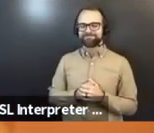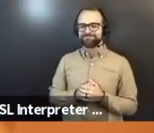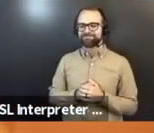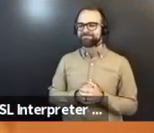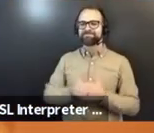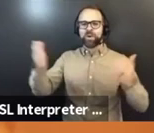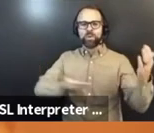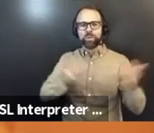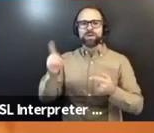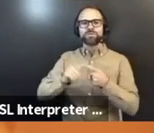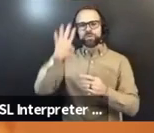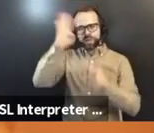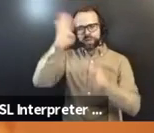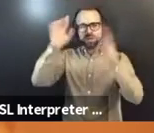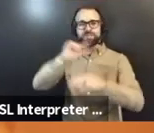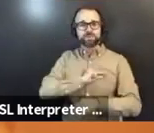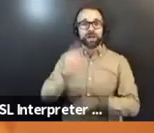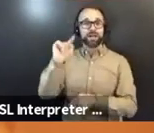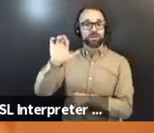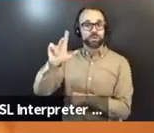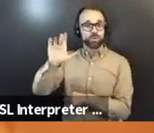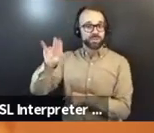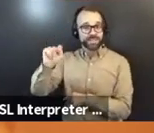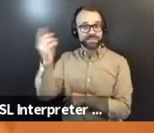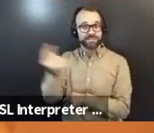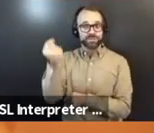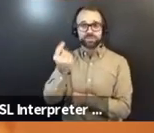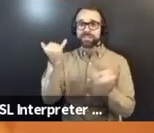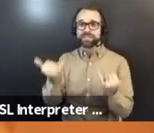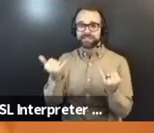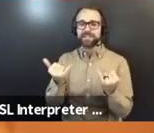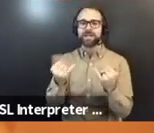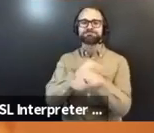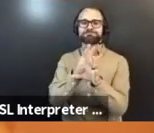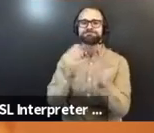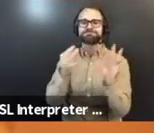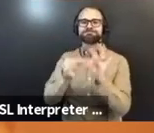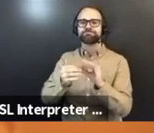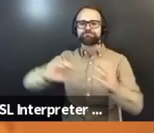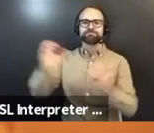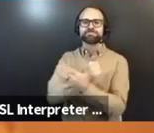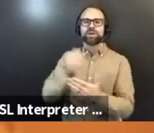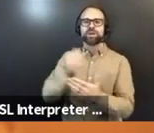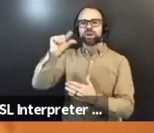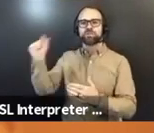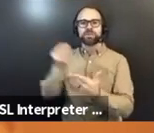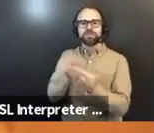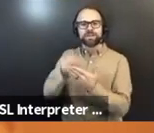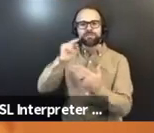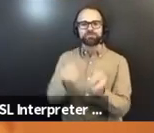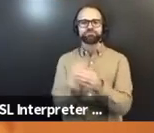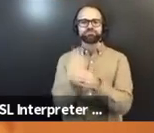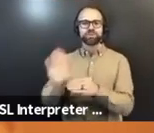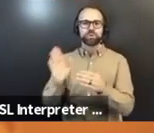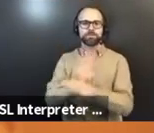Welcome to Innovation Guelph Presents Toolkit Tuesday. Today's session is on capitalizing on government funding to grow your business. And